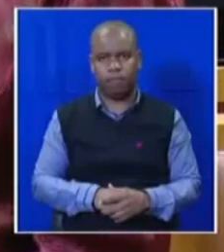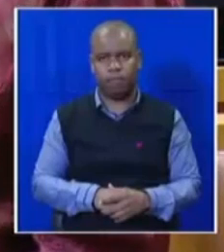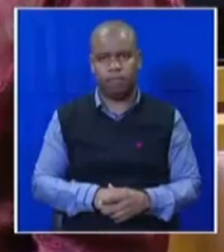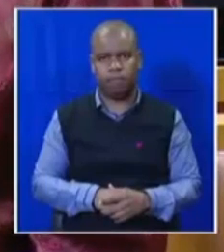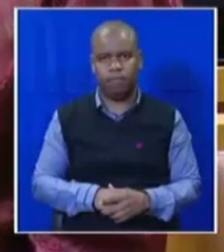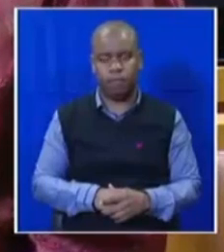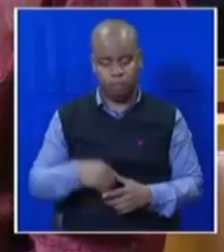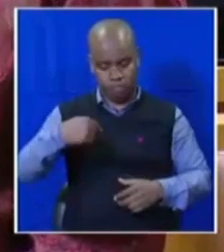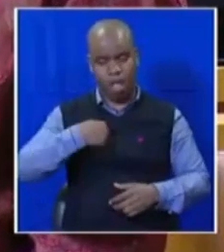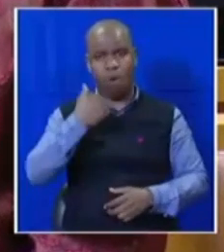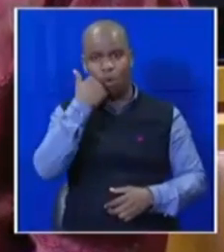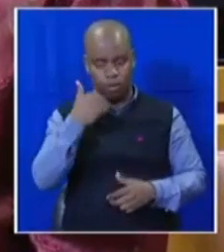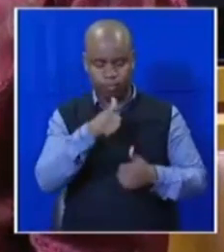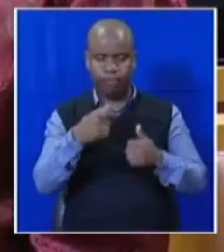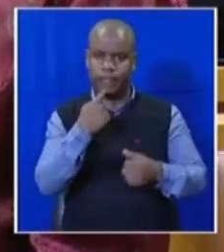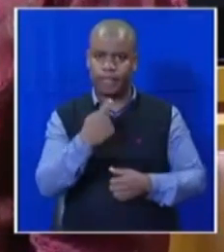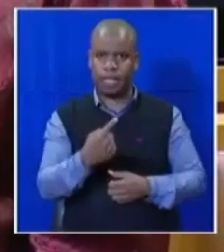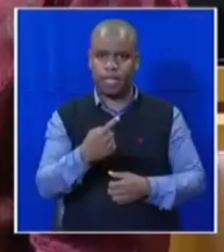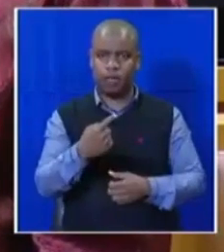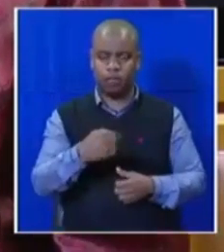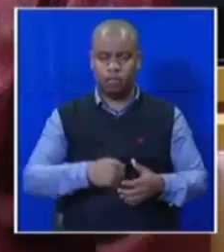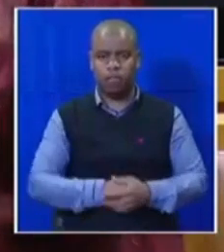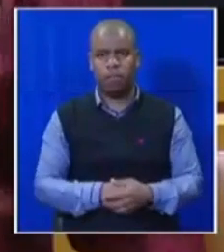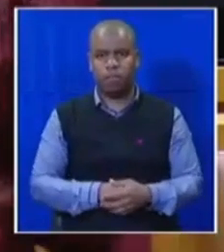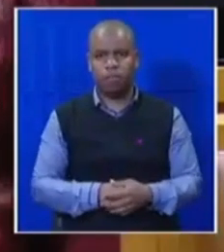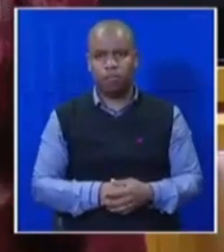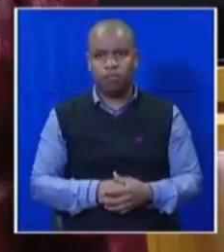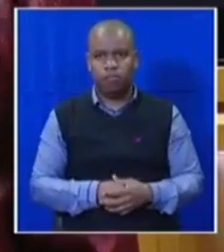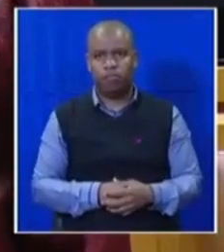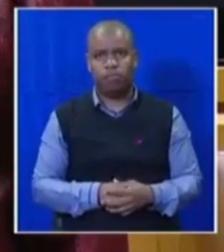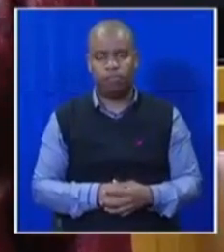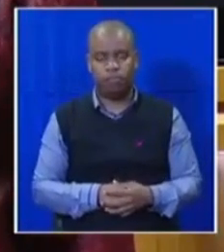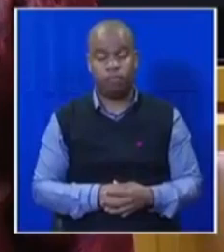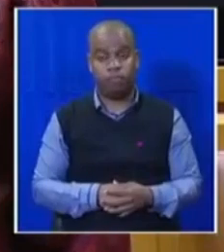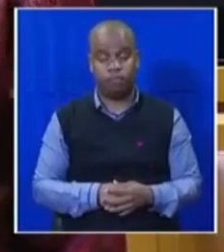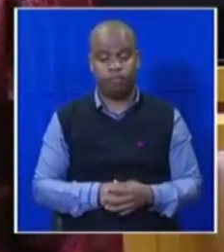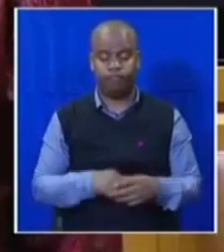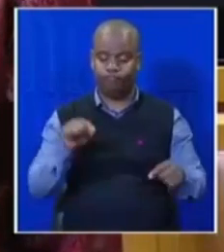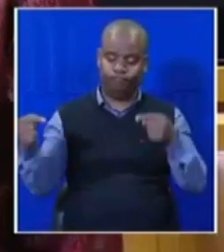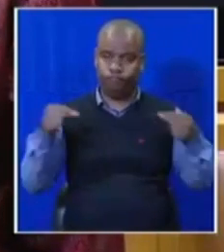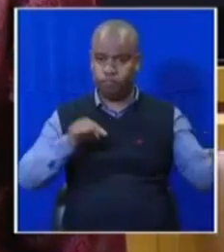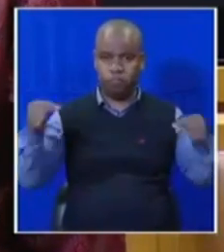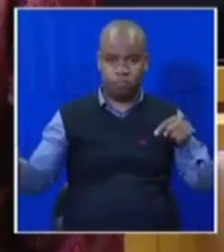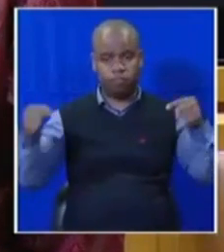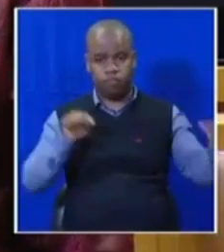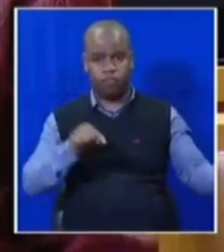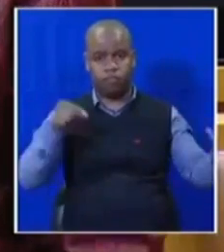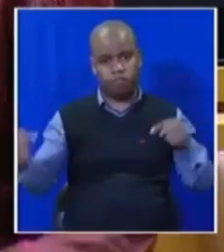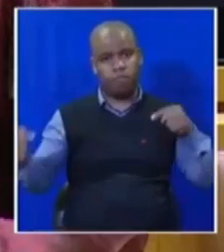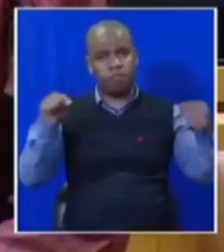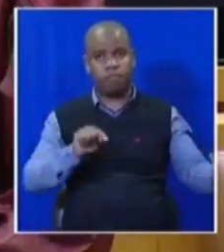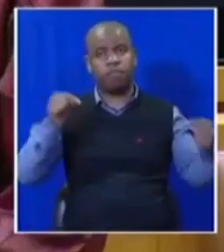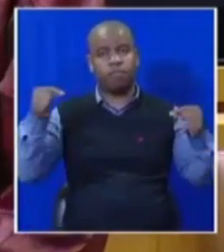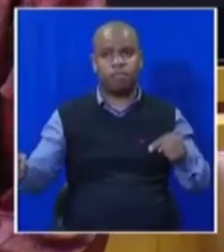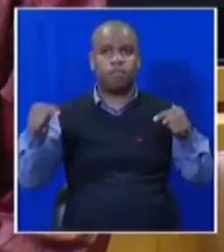say, Speaker, I'm it's addressing... procedural. I am It's addressing... procedural. It's Procedural. You have ruled on the matter. You have ruled on the matter.